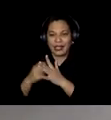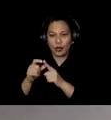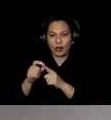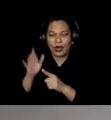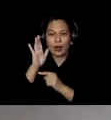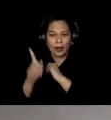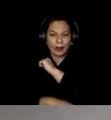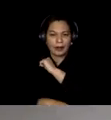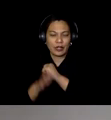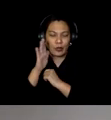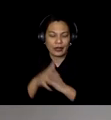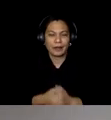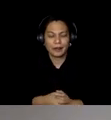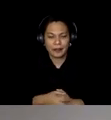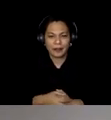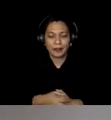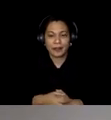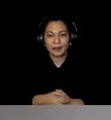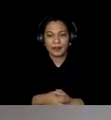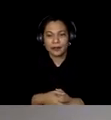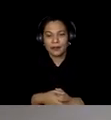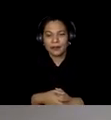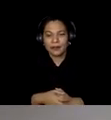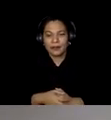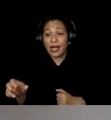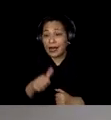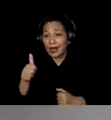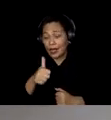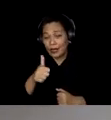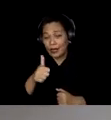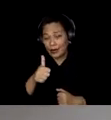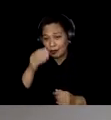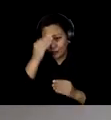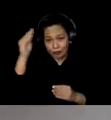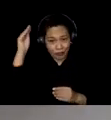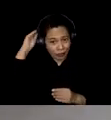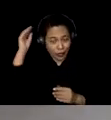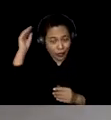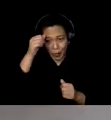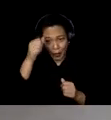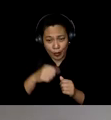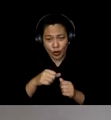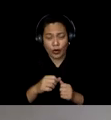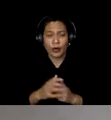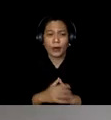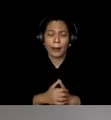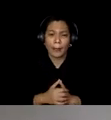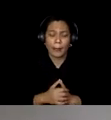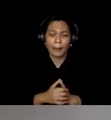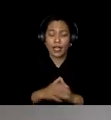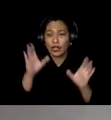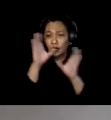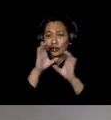that. Another thing to keep in mind for content is the search